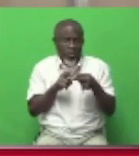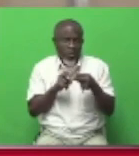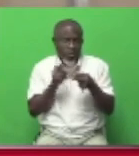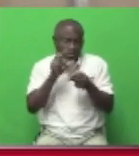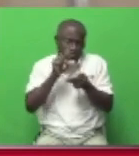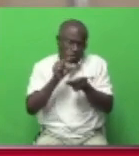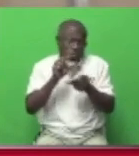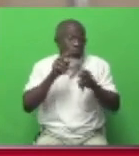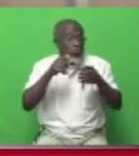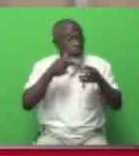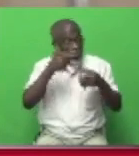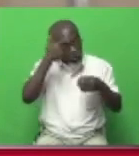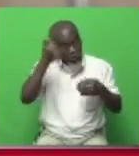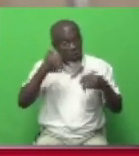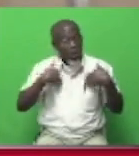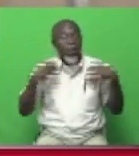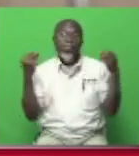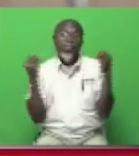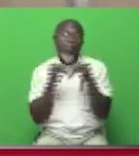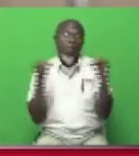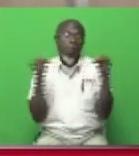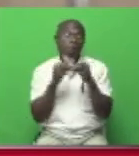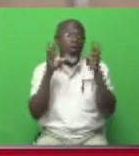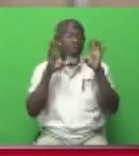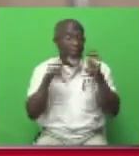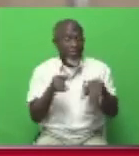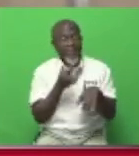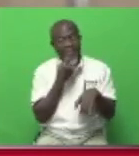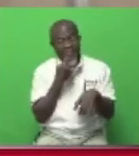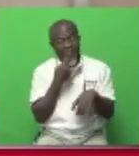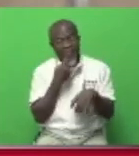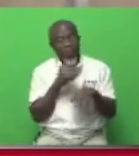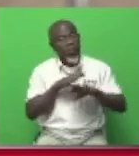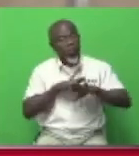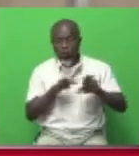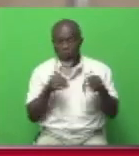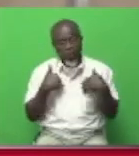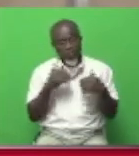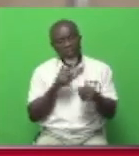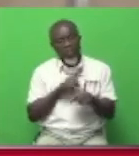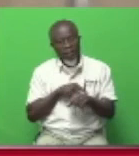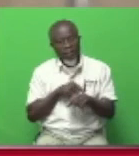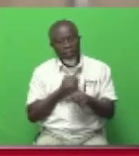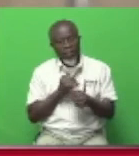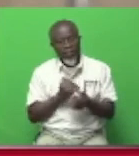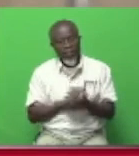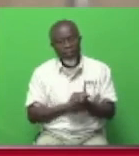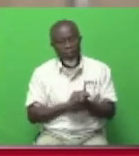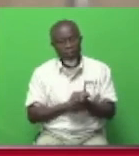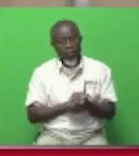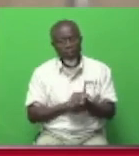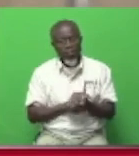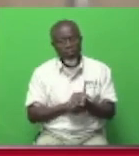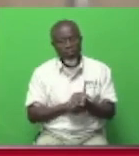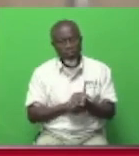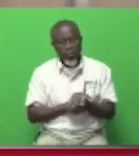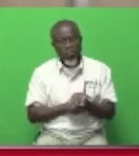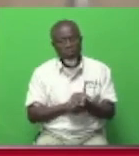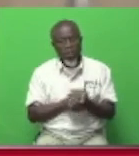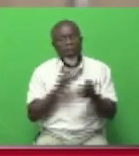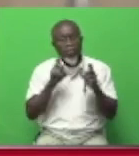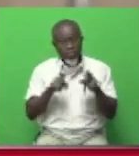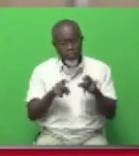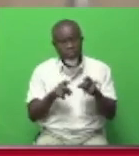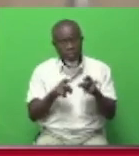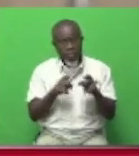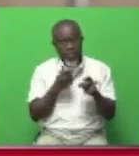there's so much more I wish I had the time to speak to, but I must again, as I close off on the Registrar